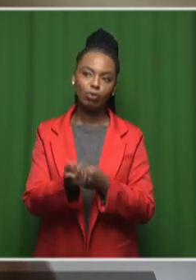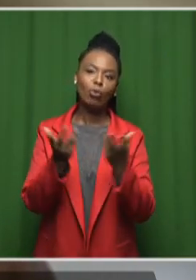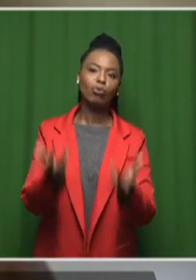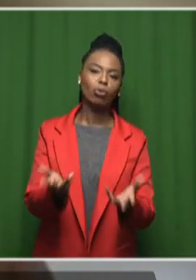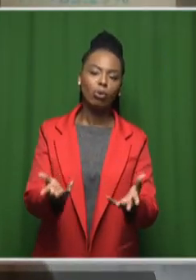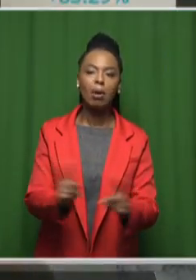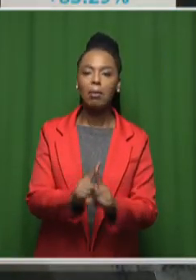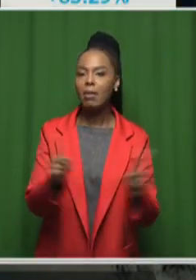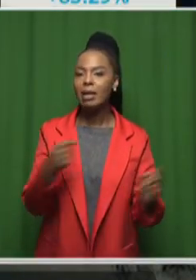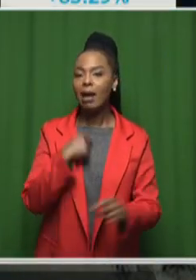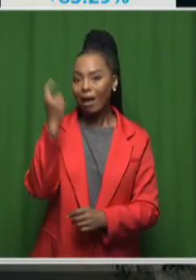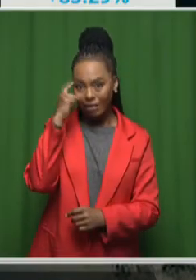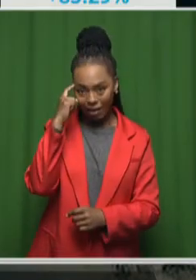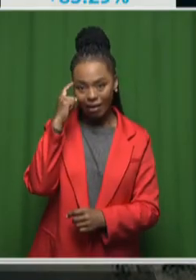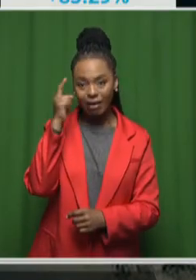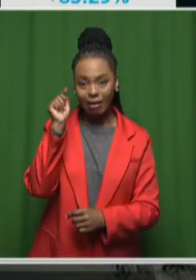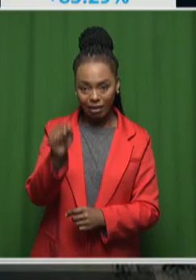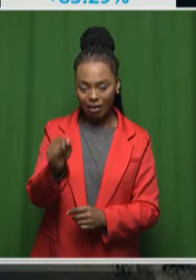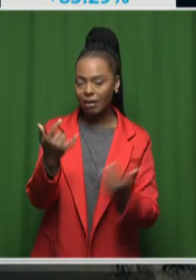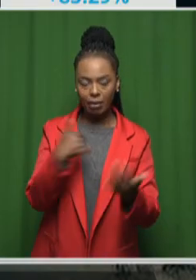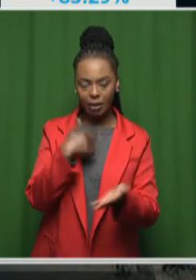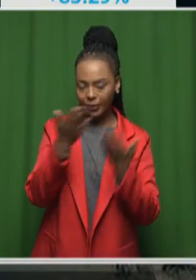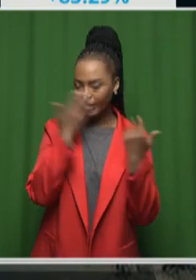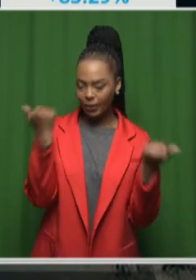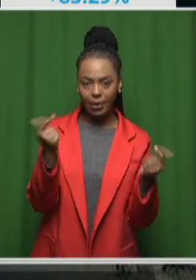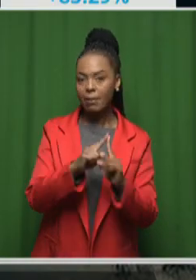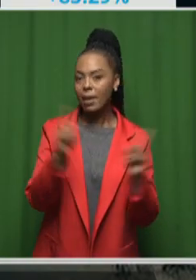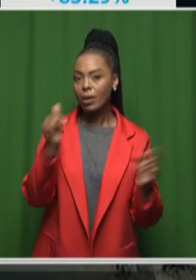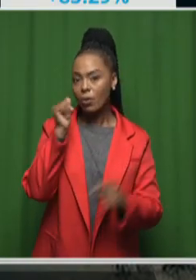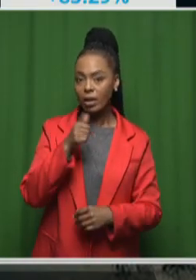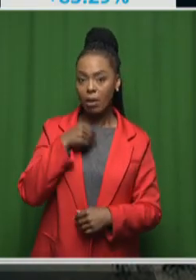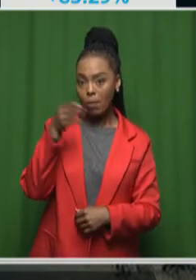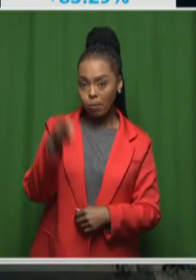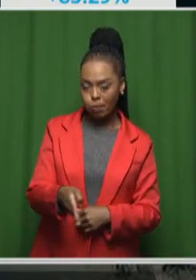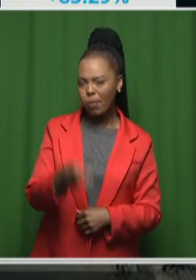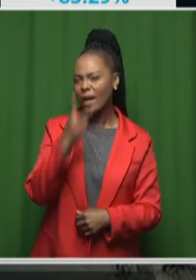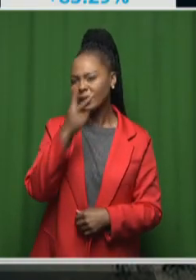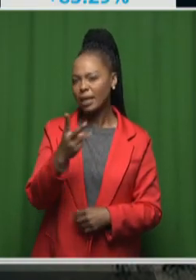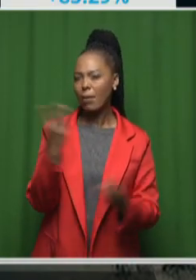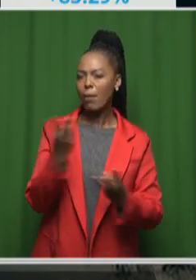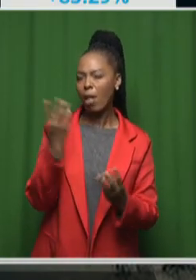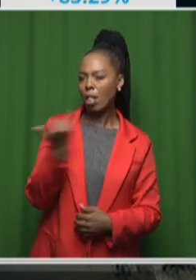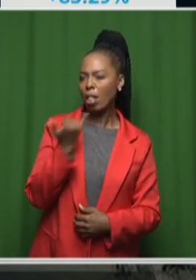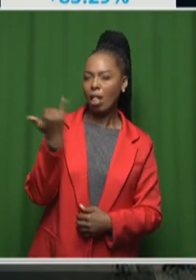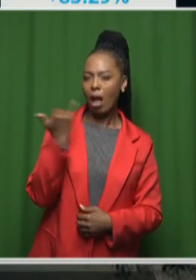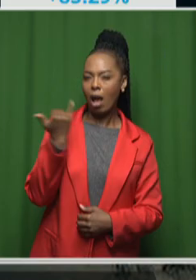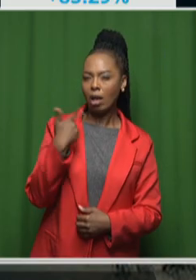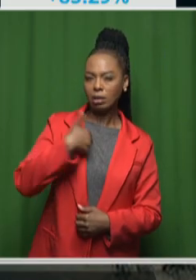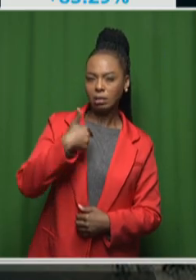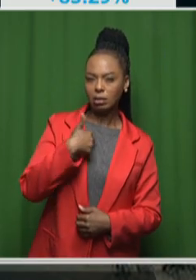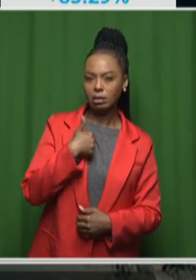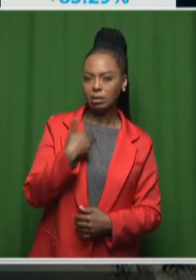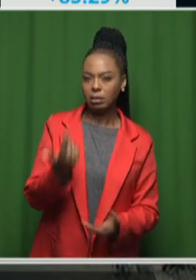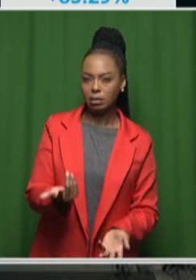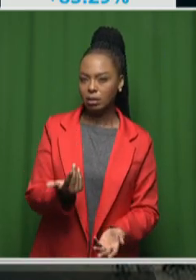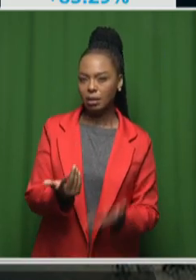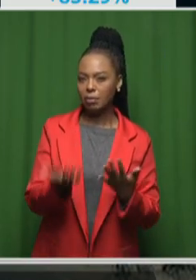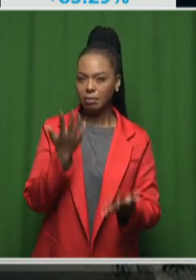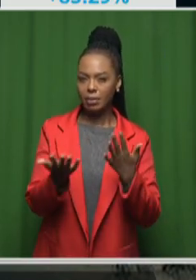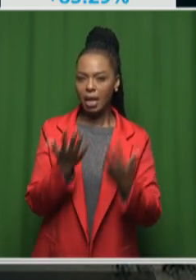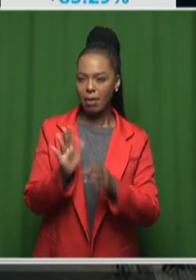But I think I don't know, when I'm in rooms and I see people that don't look like me, people that don't have the